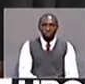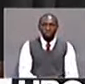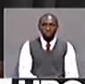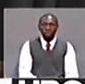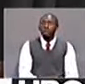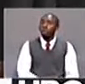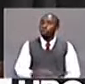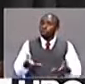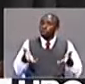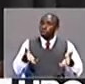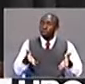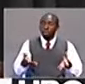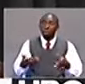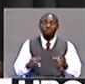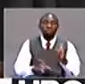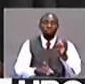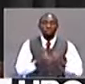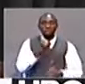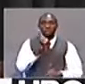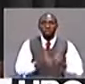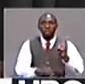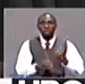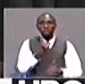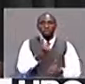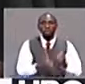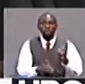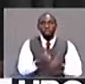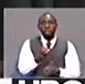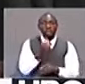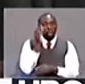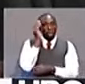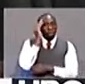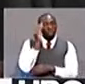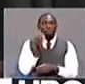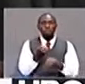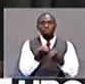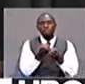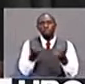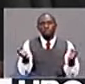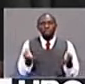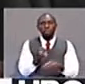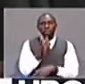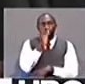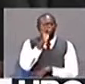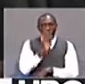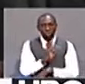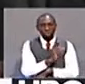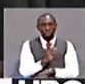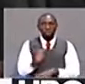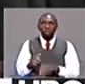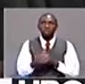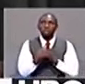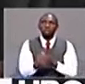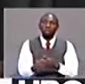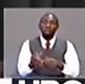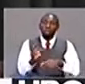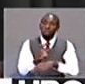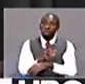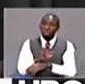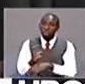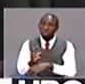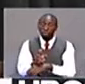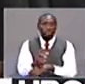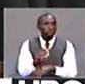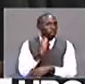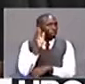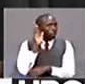as we debate, I know many of the religious leaders are watching us, they are listening, and this